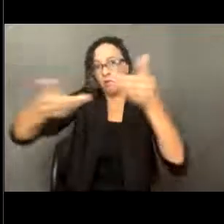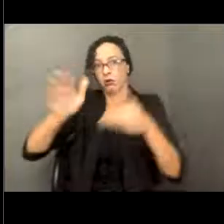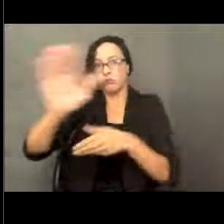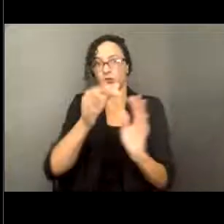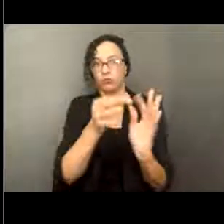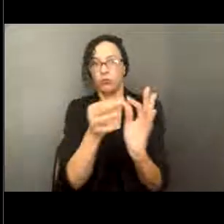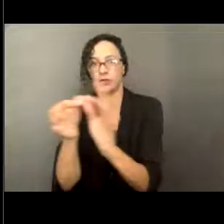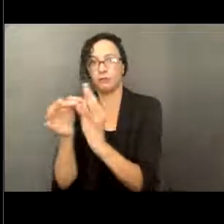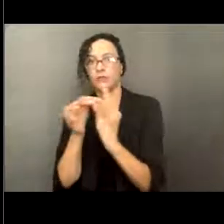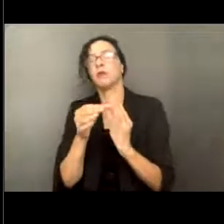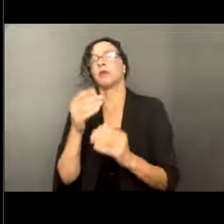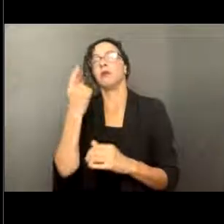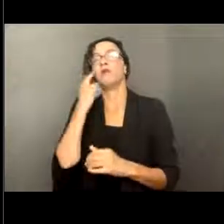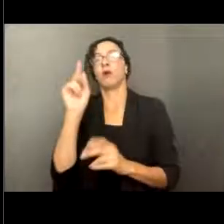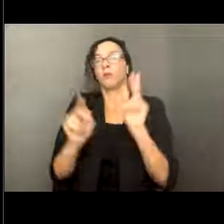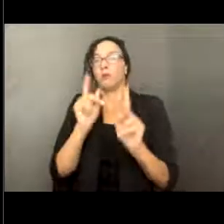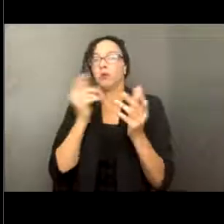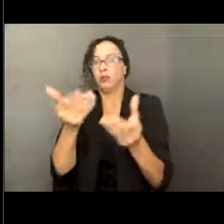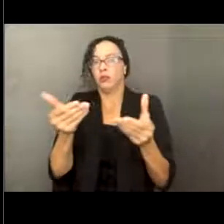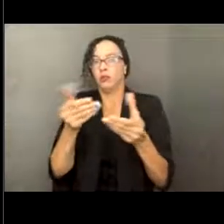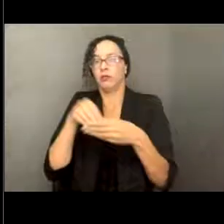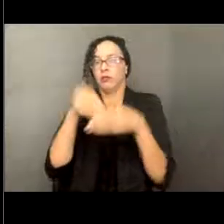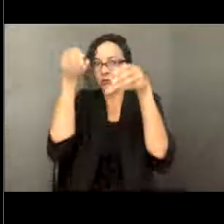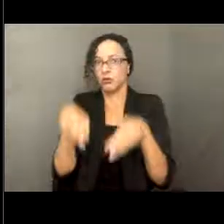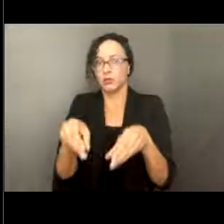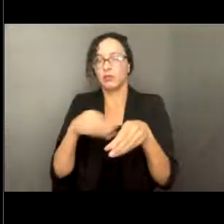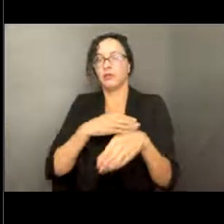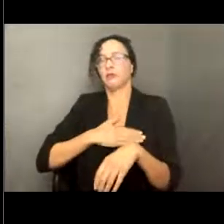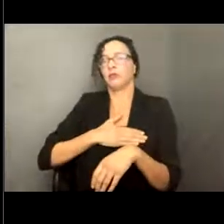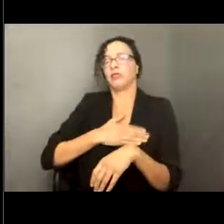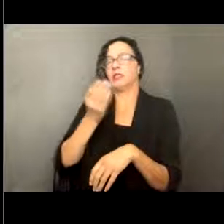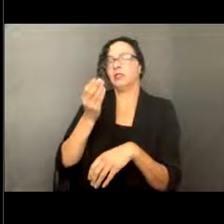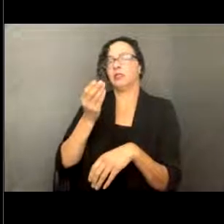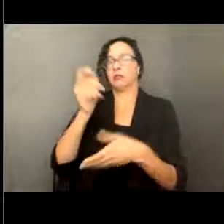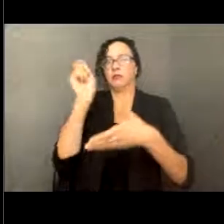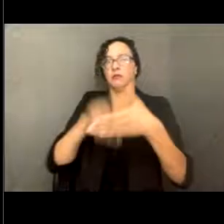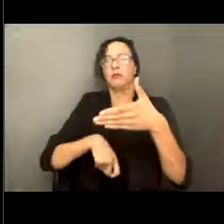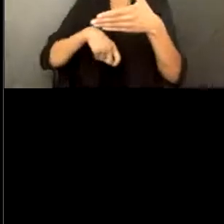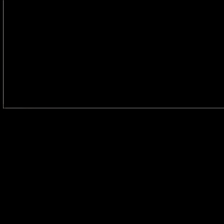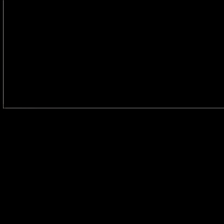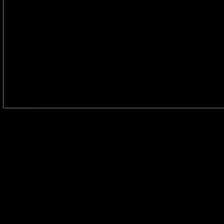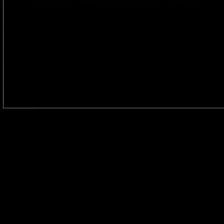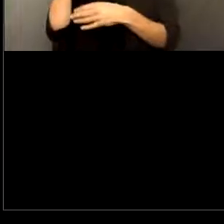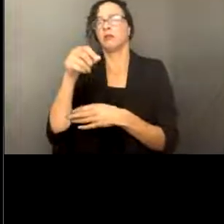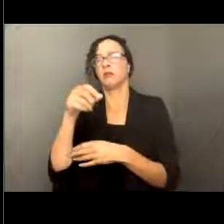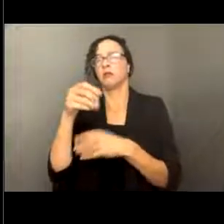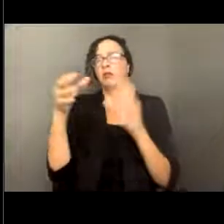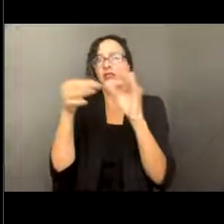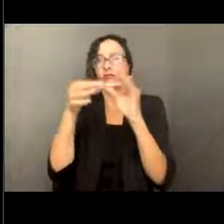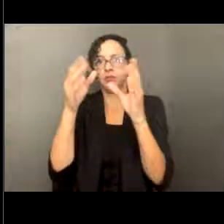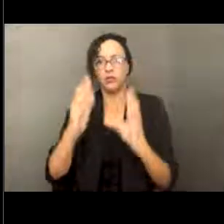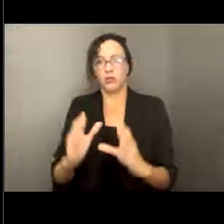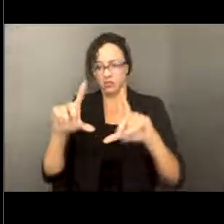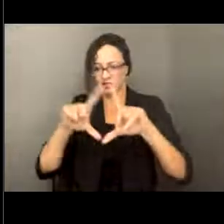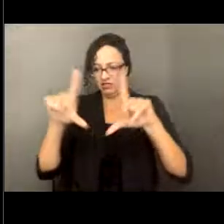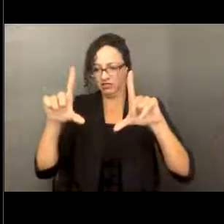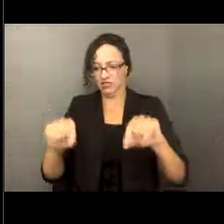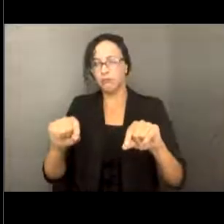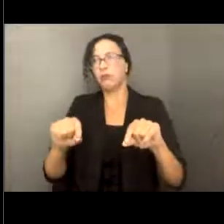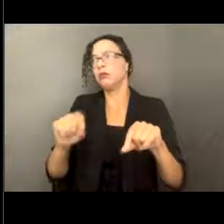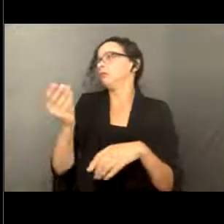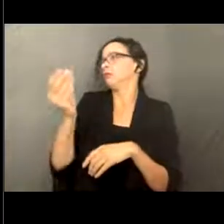For those attending in person, please submit a speaker slip to the clerk, that's me, over here in the front of the room, to let us know you want to comment